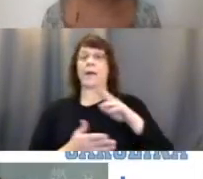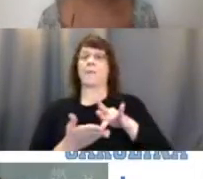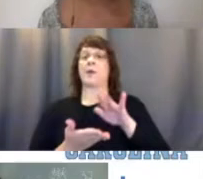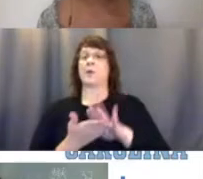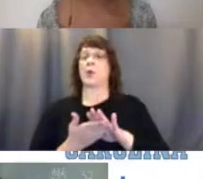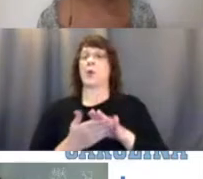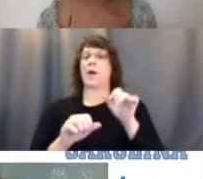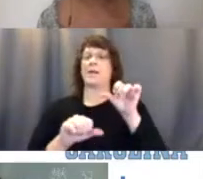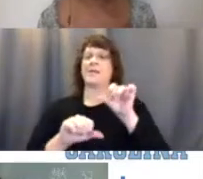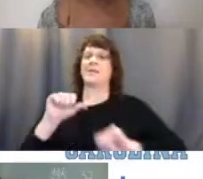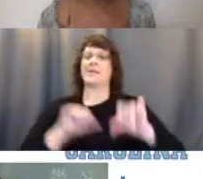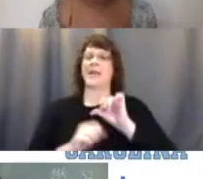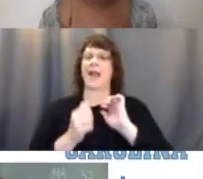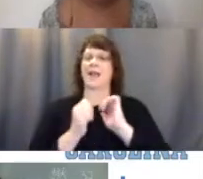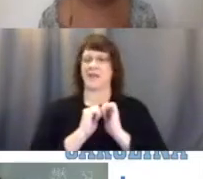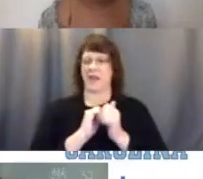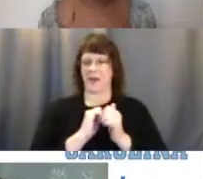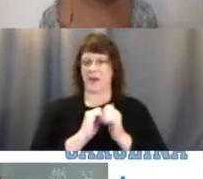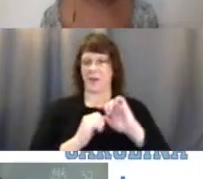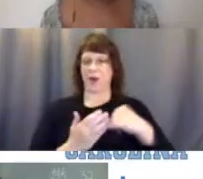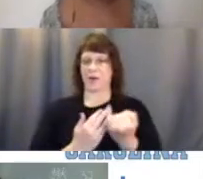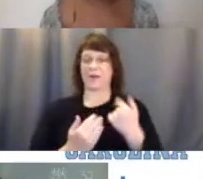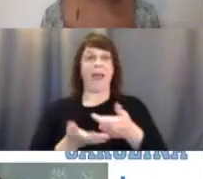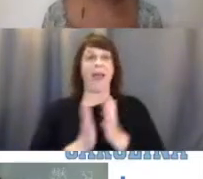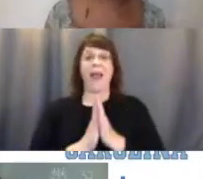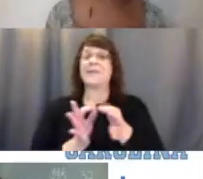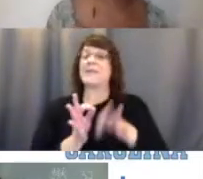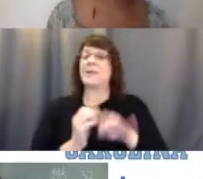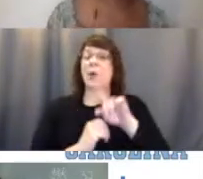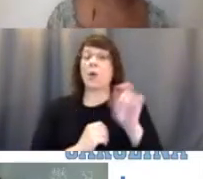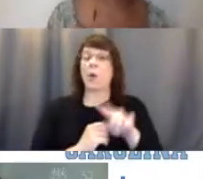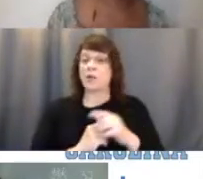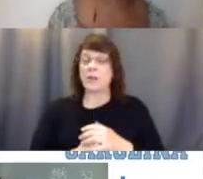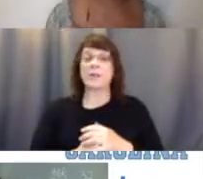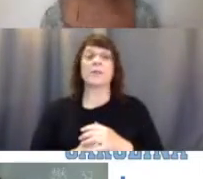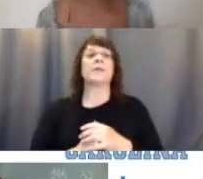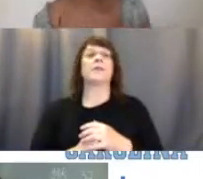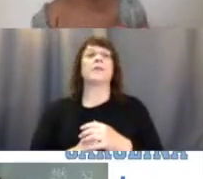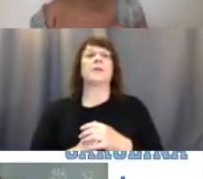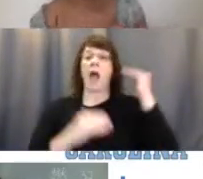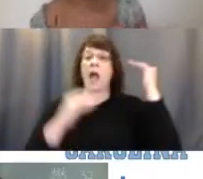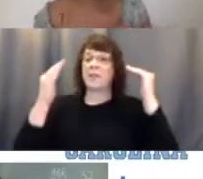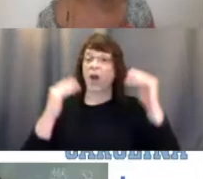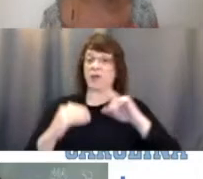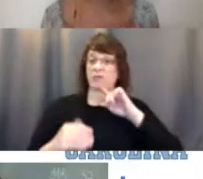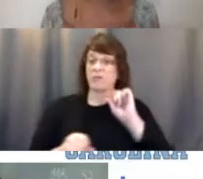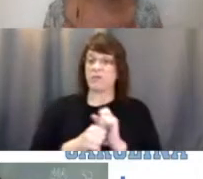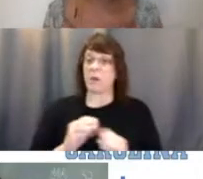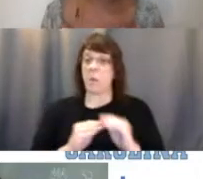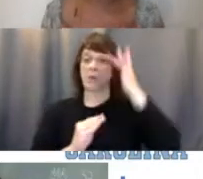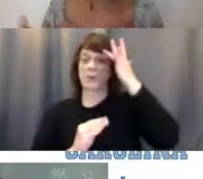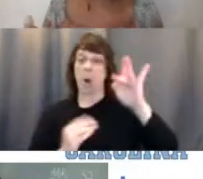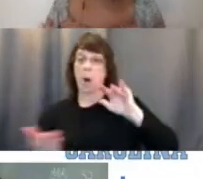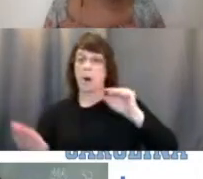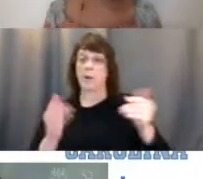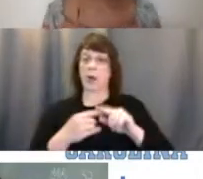project, where I just asked the simple question of, are adults really smarter than children? Because as a child, I